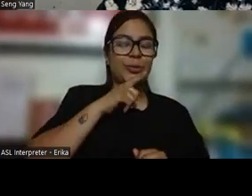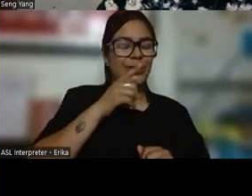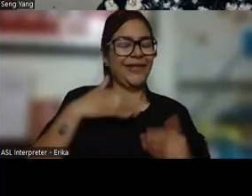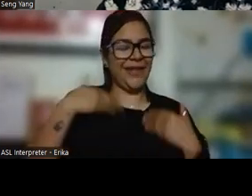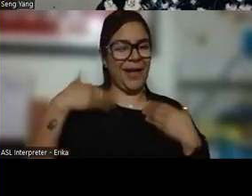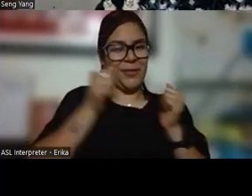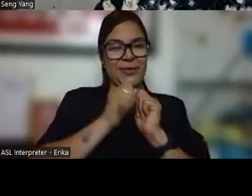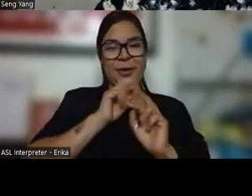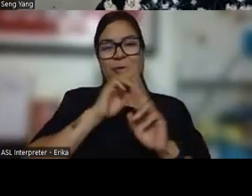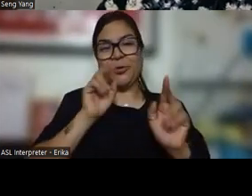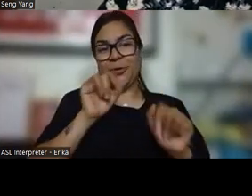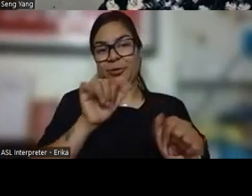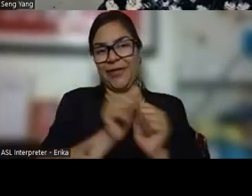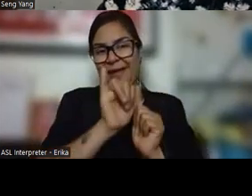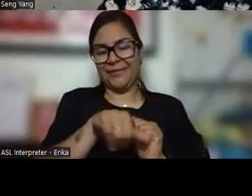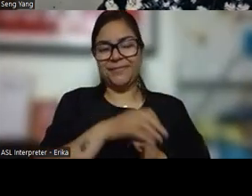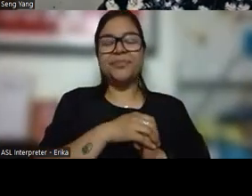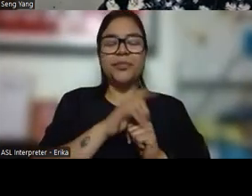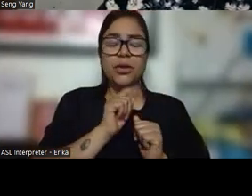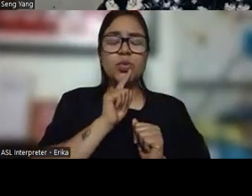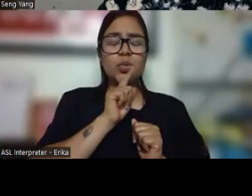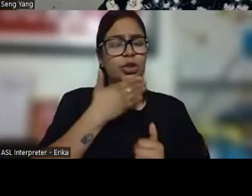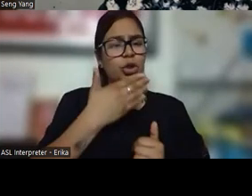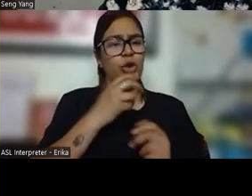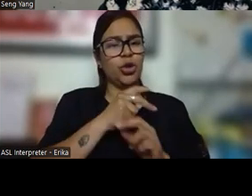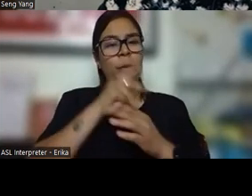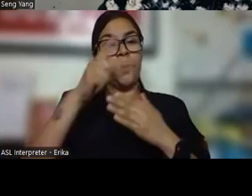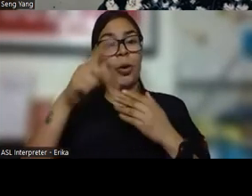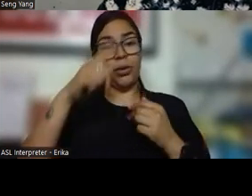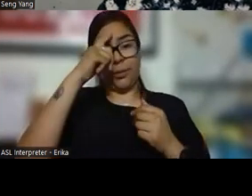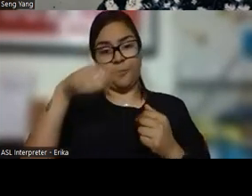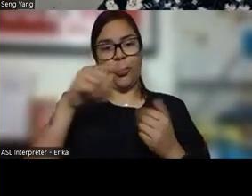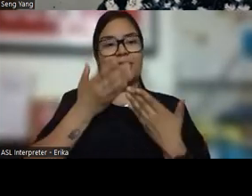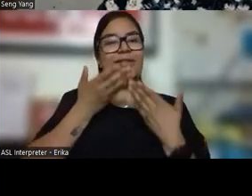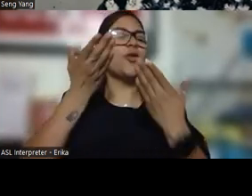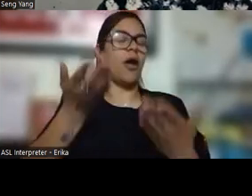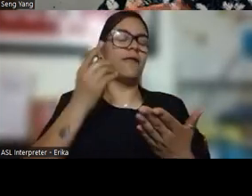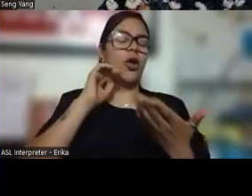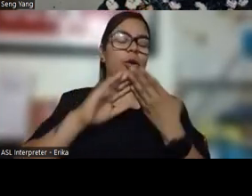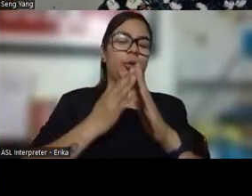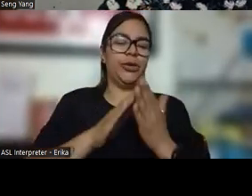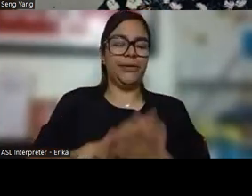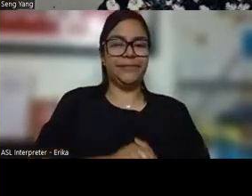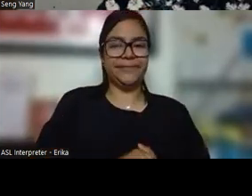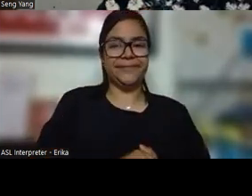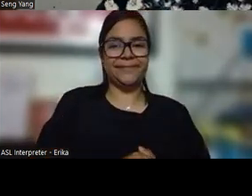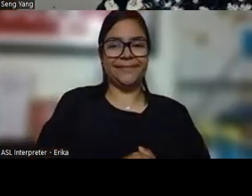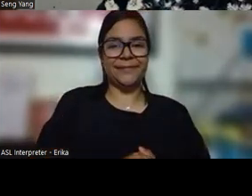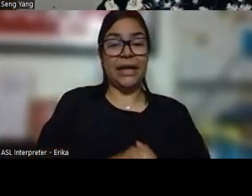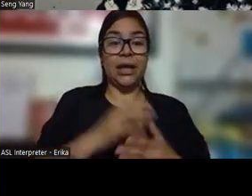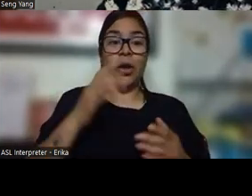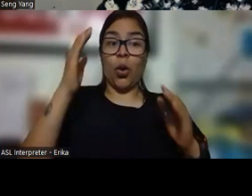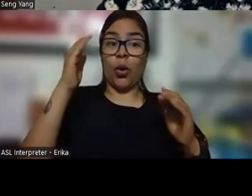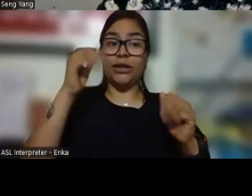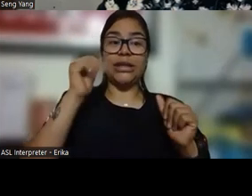this is one of the great programs that we have in here, and it's still continuing. So hopefully this is what can continue